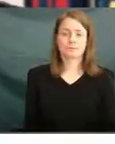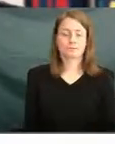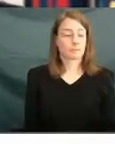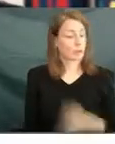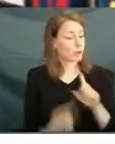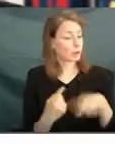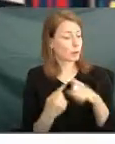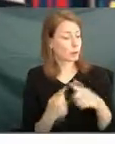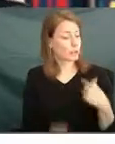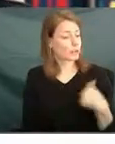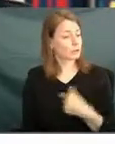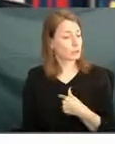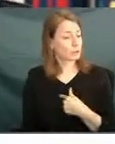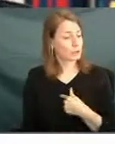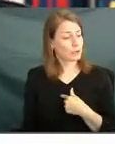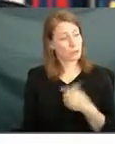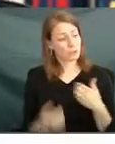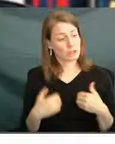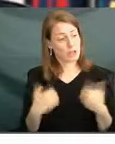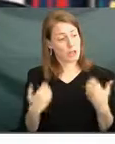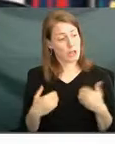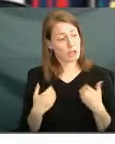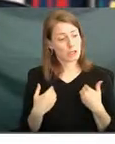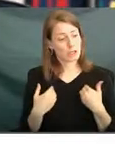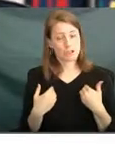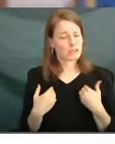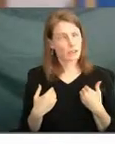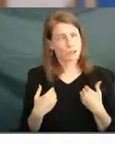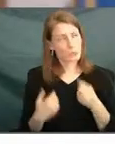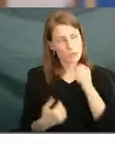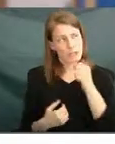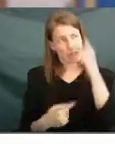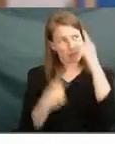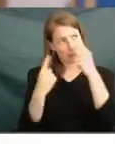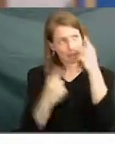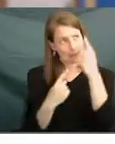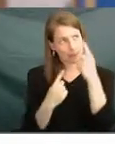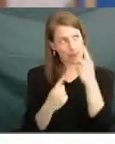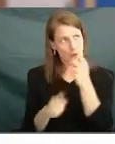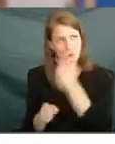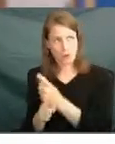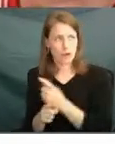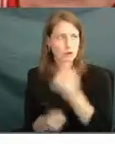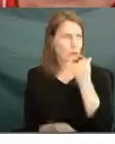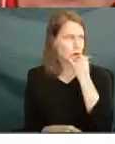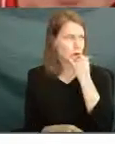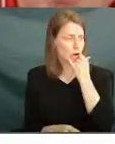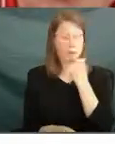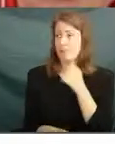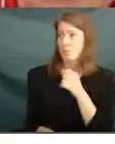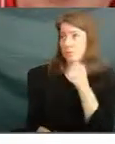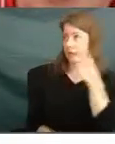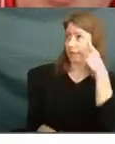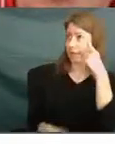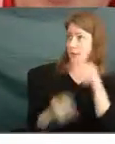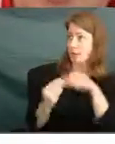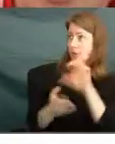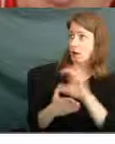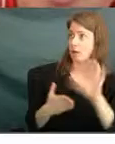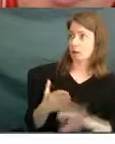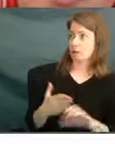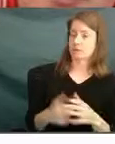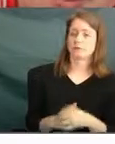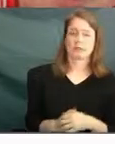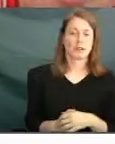think. But didn't think about what was right and wrong. Yeah, the consequences. We start to see that it was bad to bully,